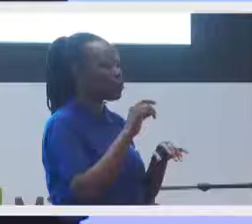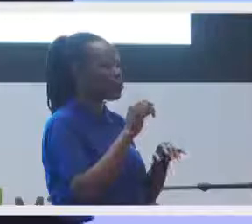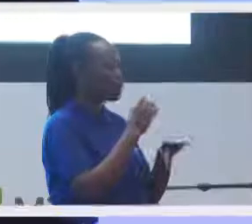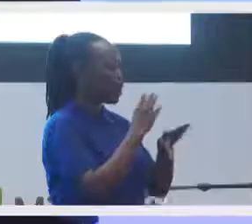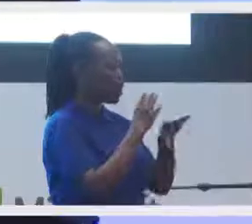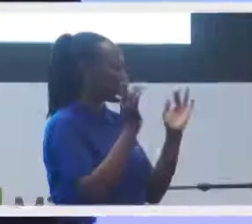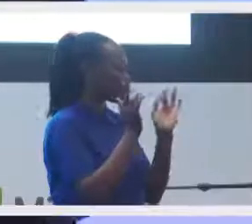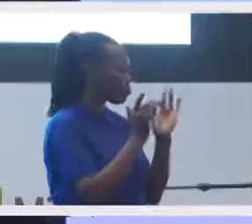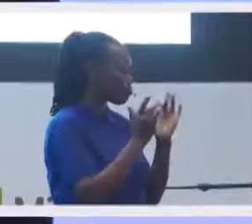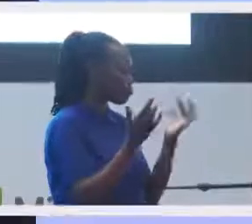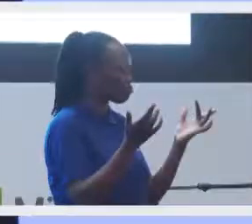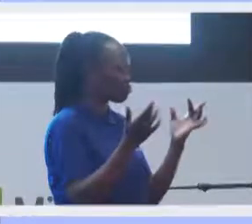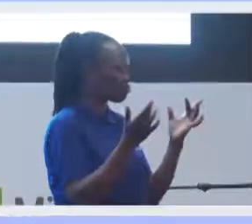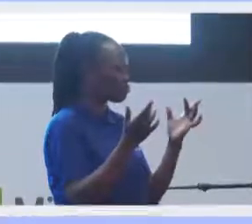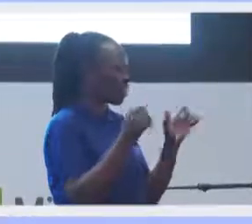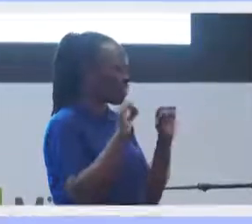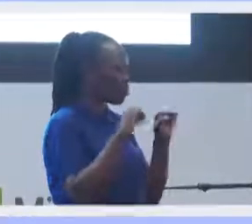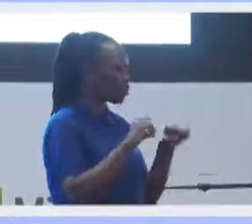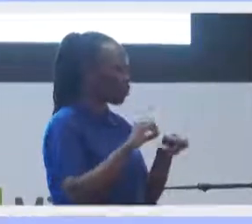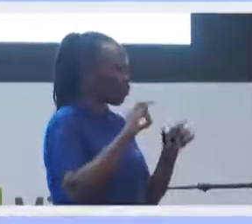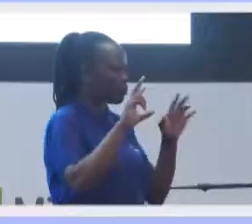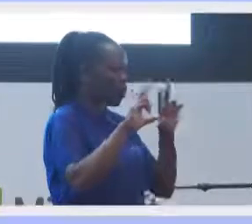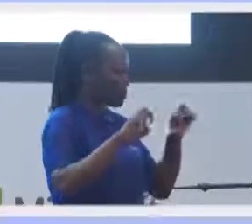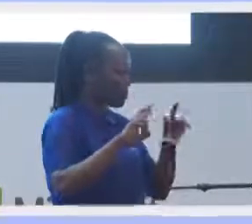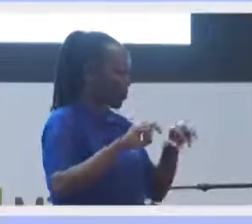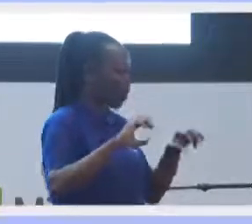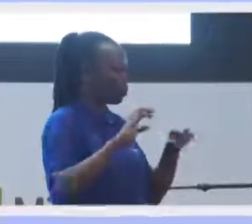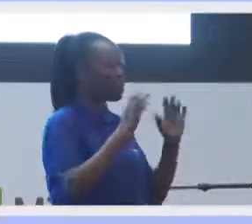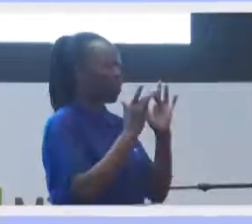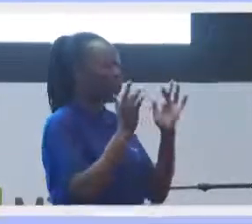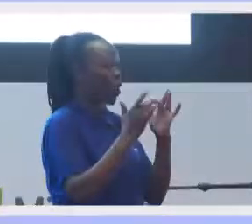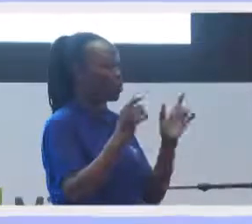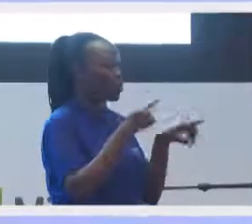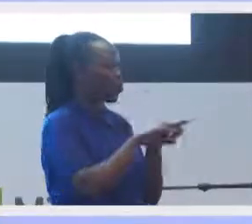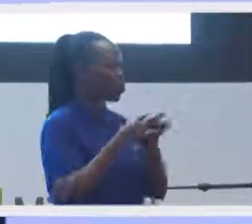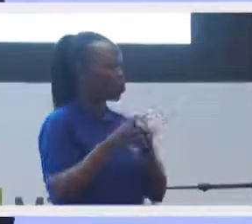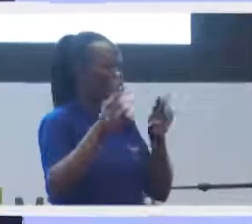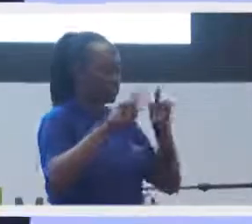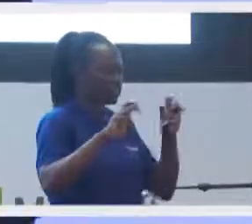or both and use Chrome to browse the web as well as check your emails.